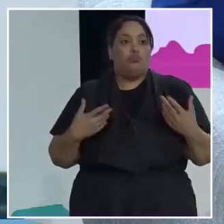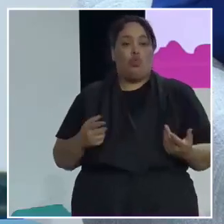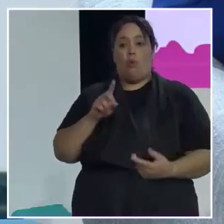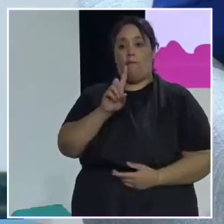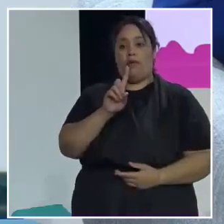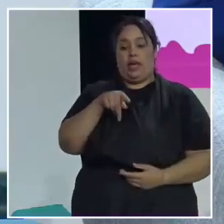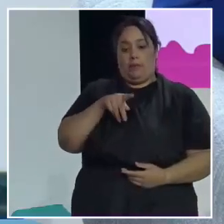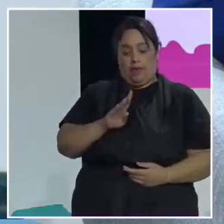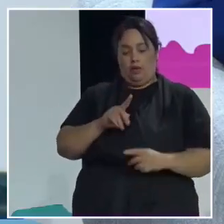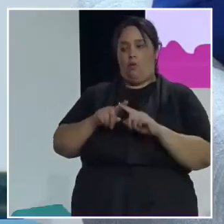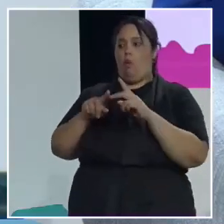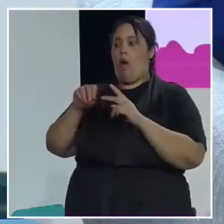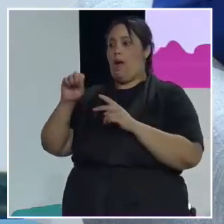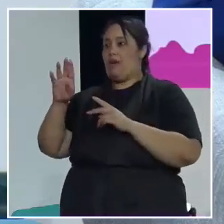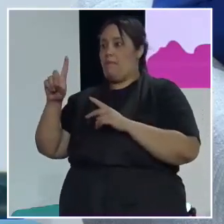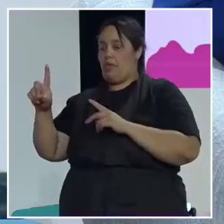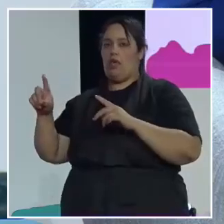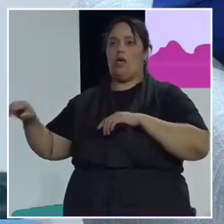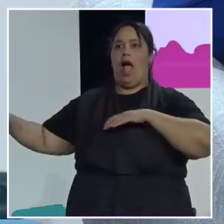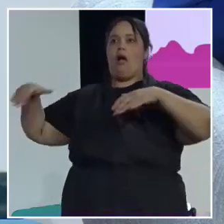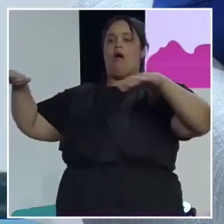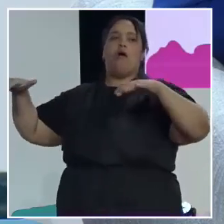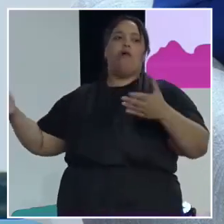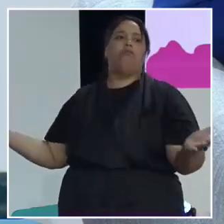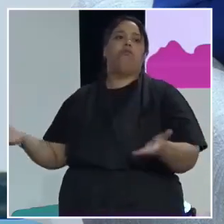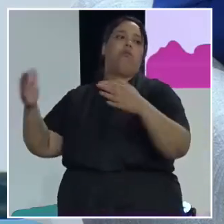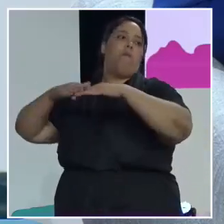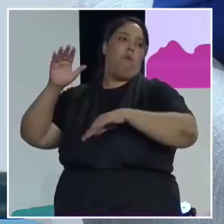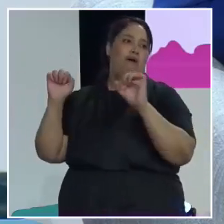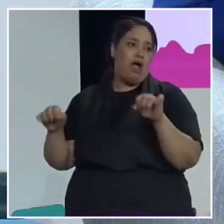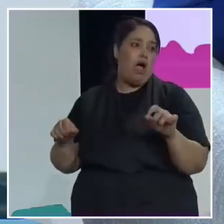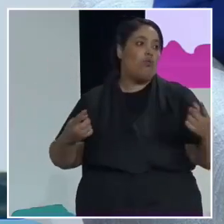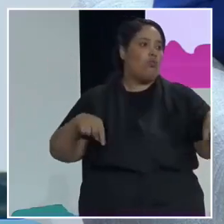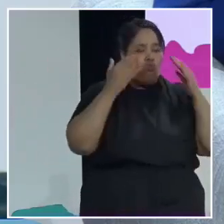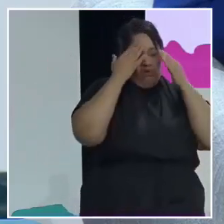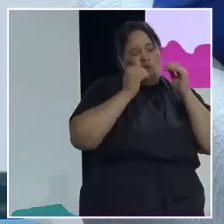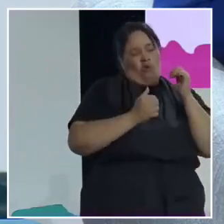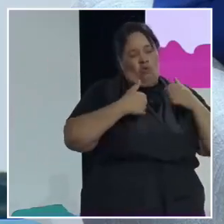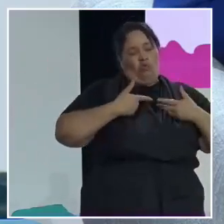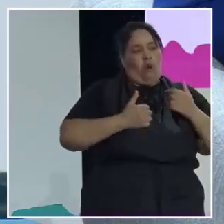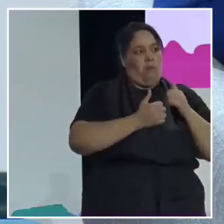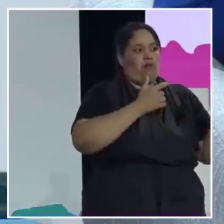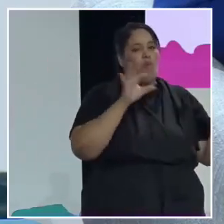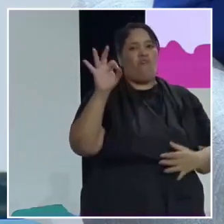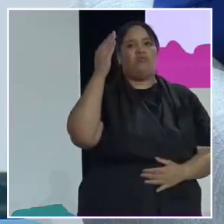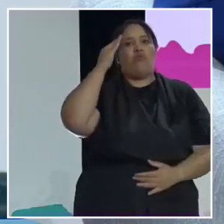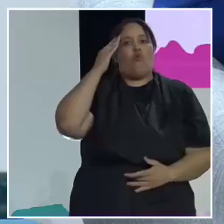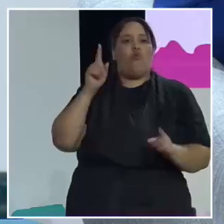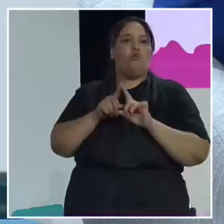or NDBs to life. And you would know better than me, Professor, of how many of